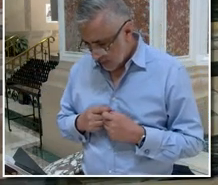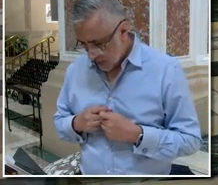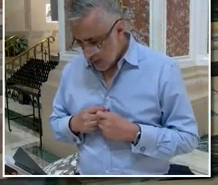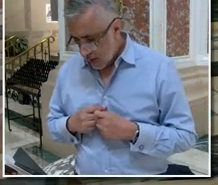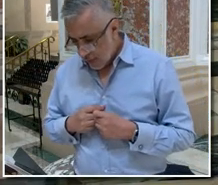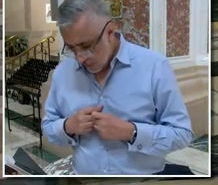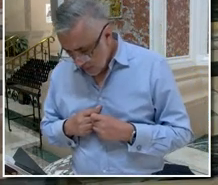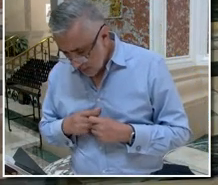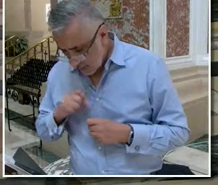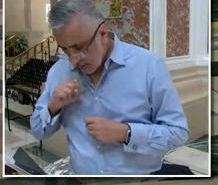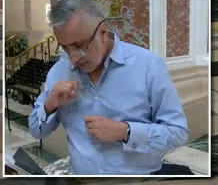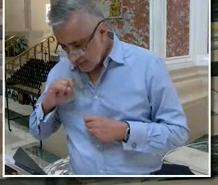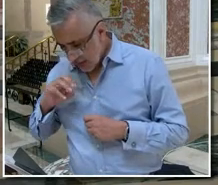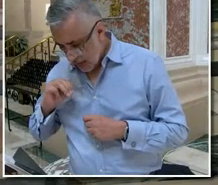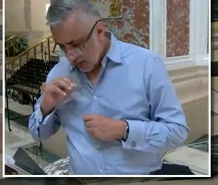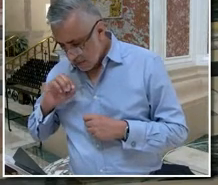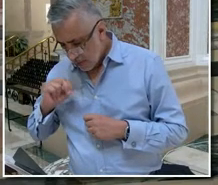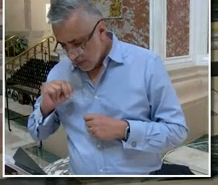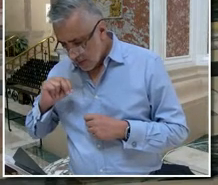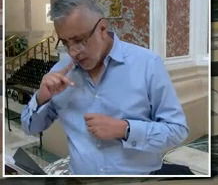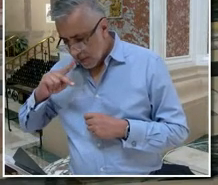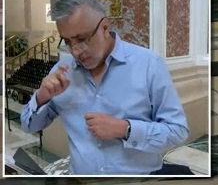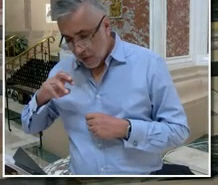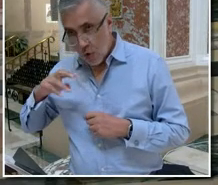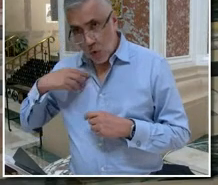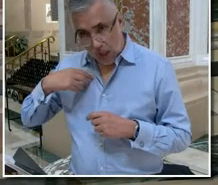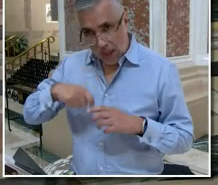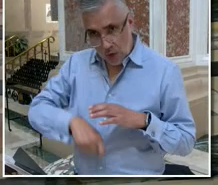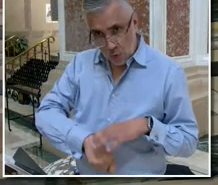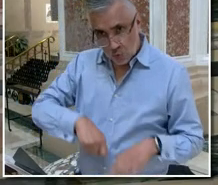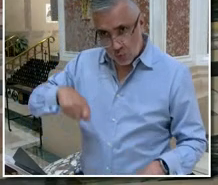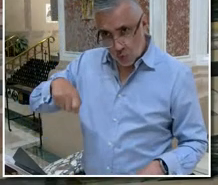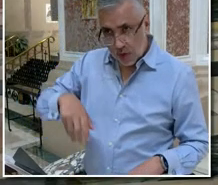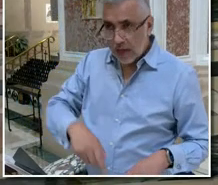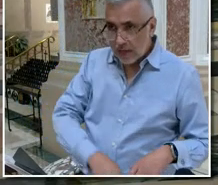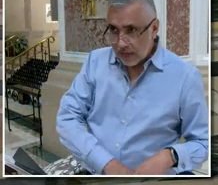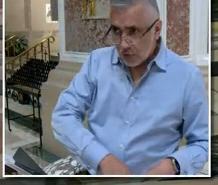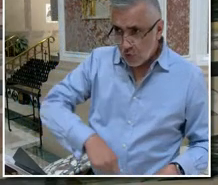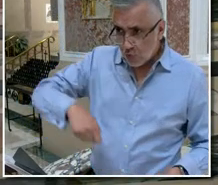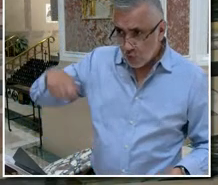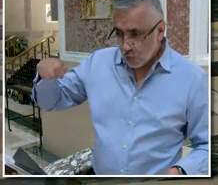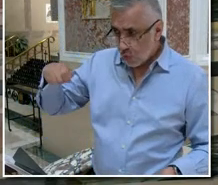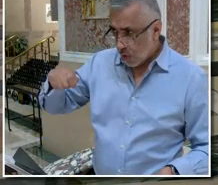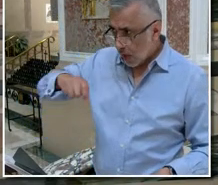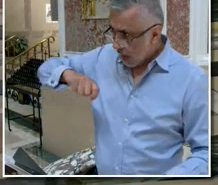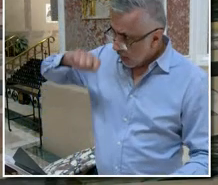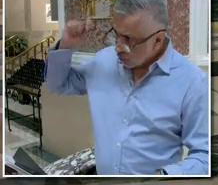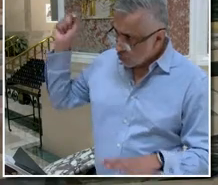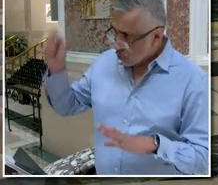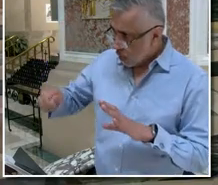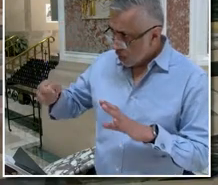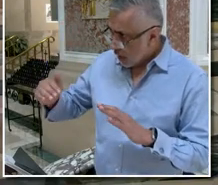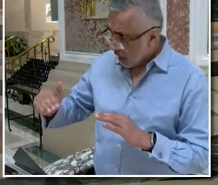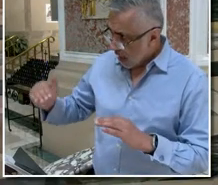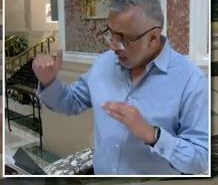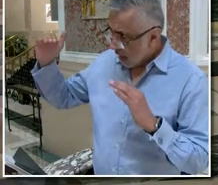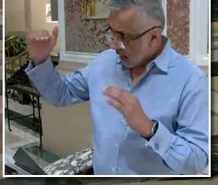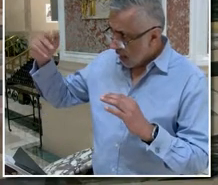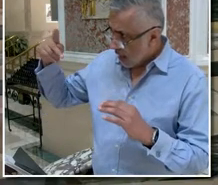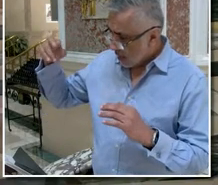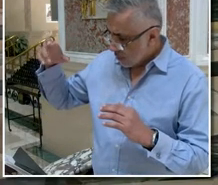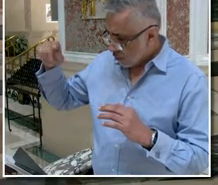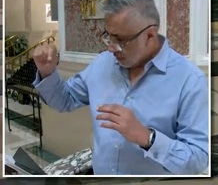Then Simon Peter, who had a sword, drew it and struck the high priest's